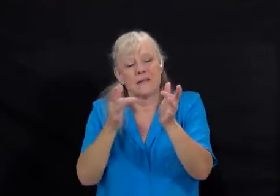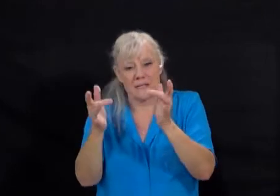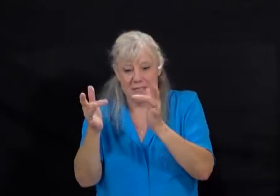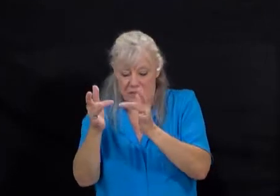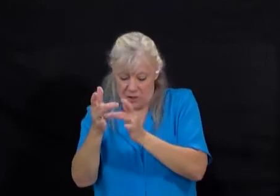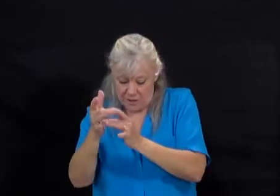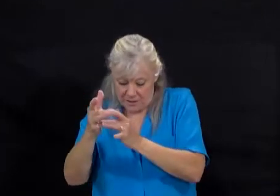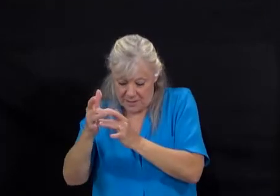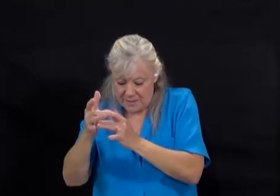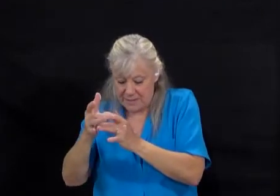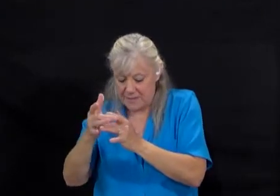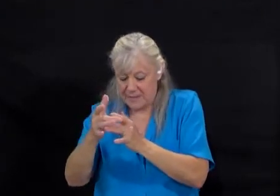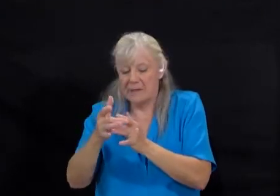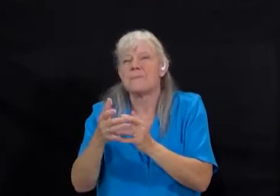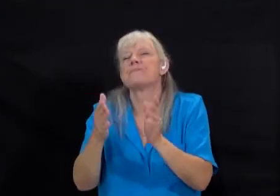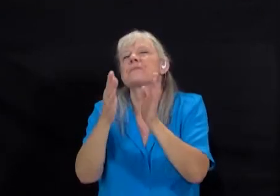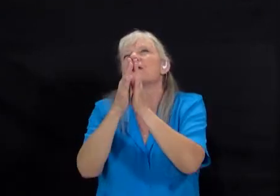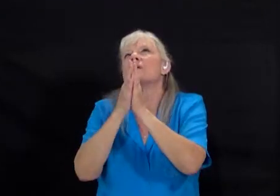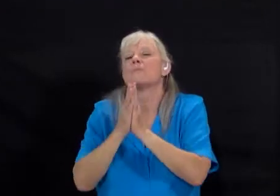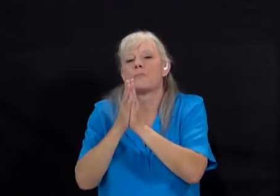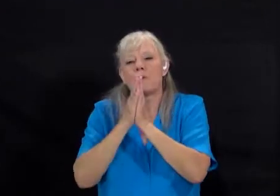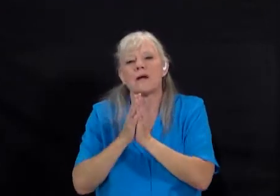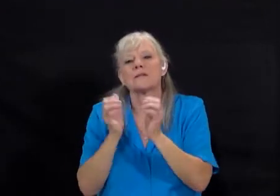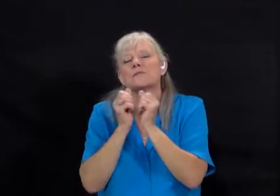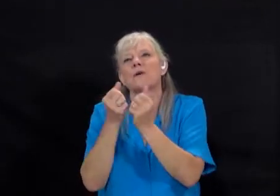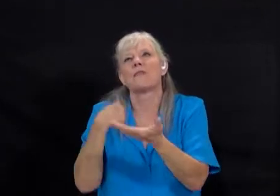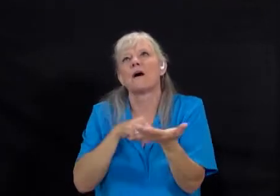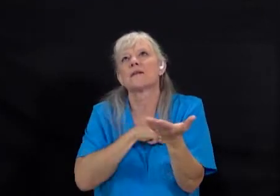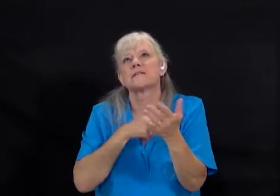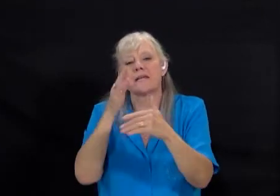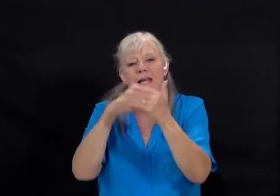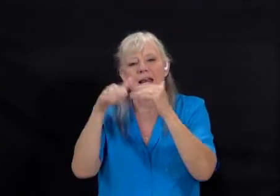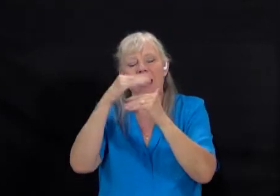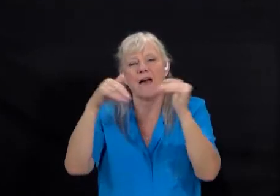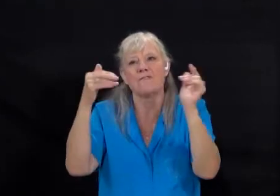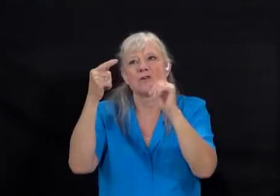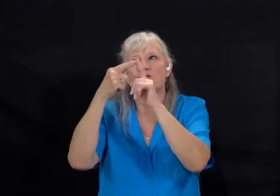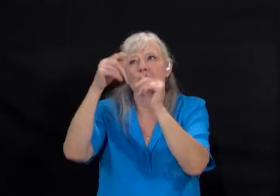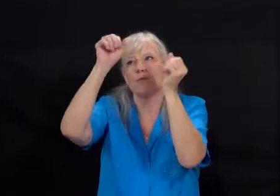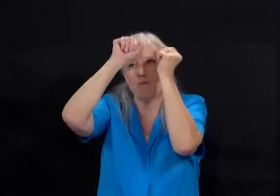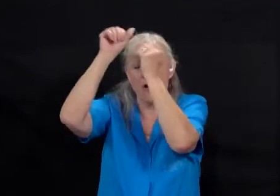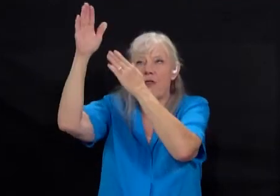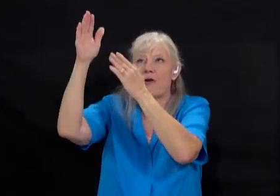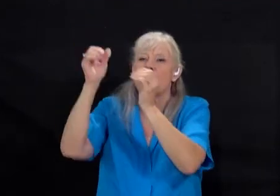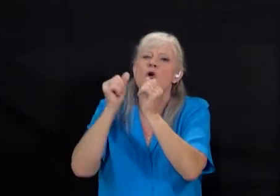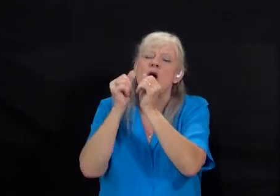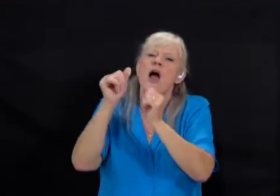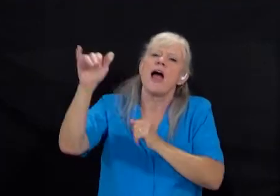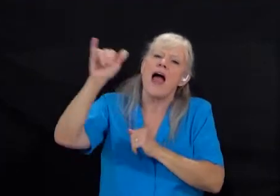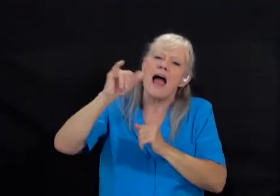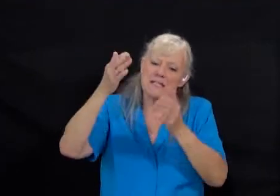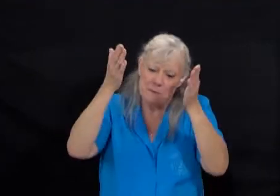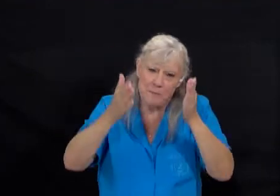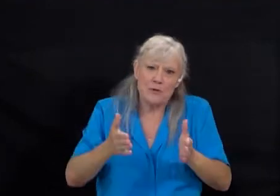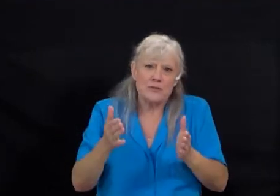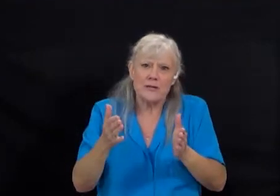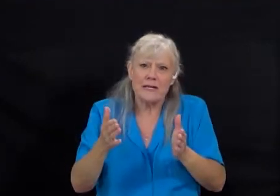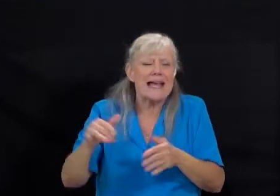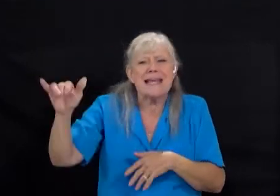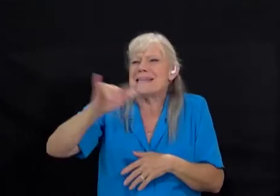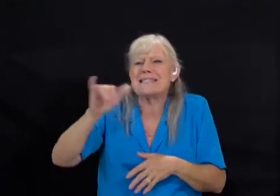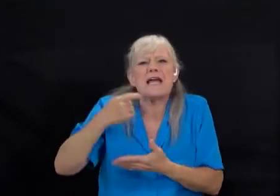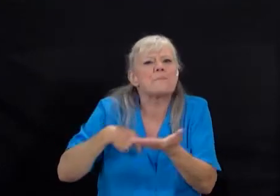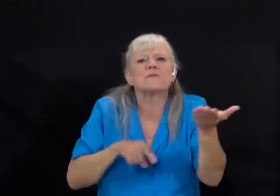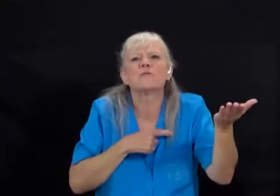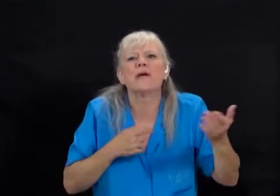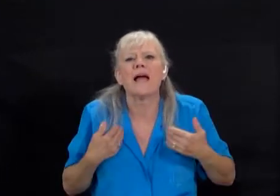for us in heaven to his Father with a human nature common to the rest of men, rest of